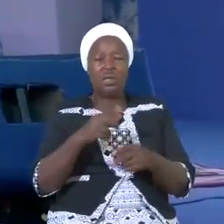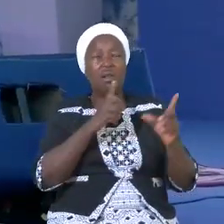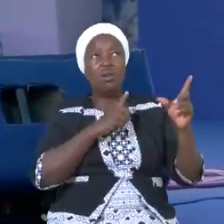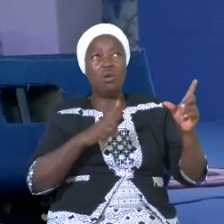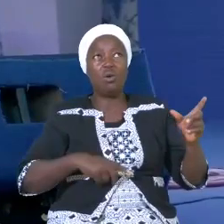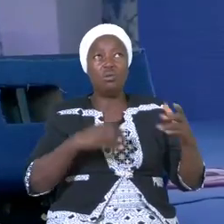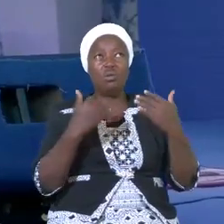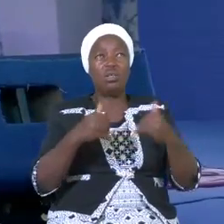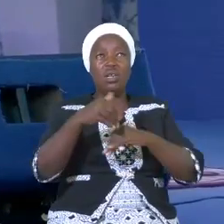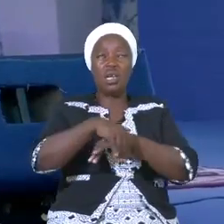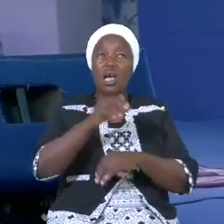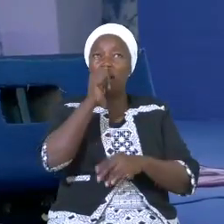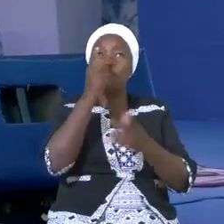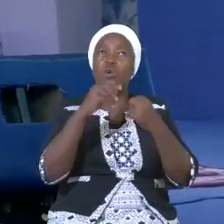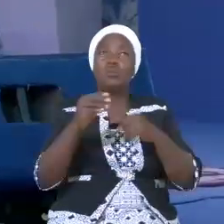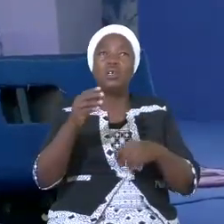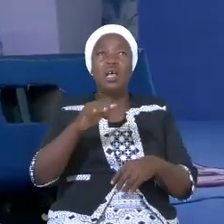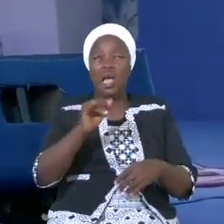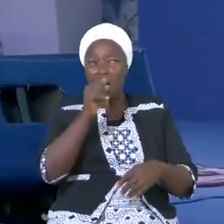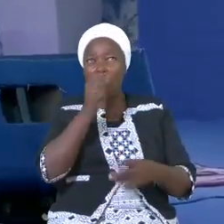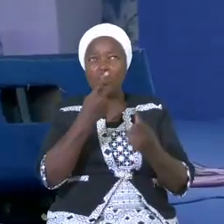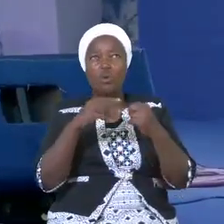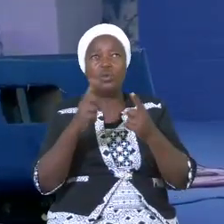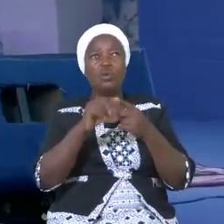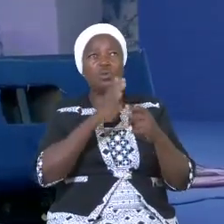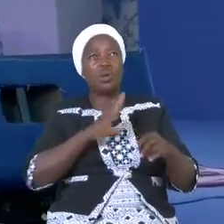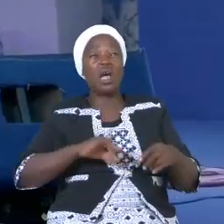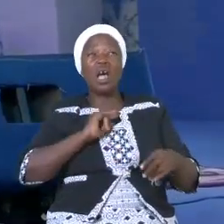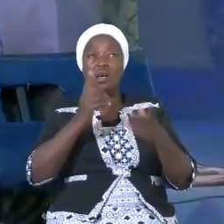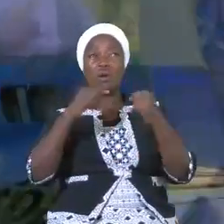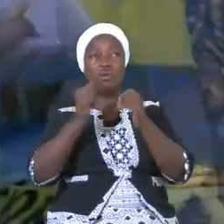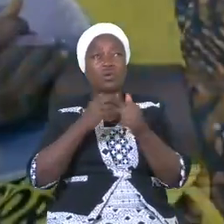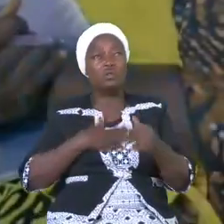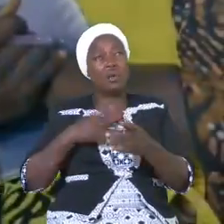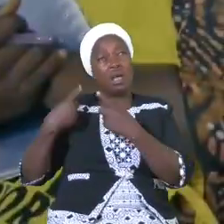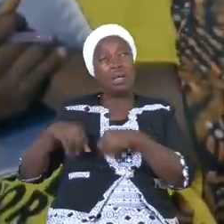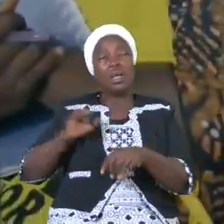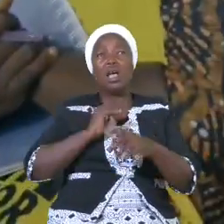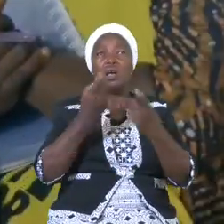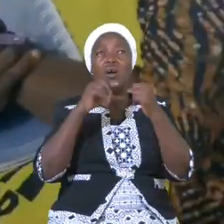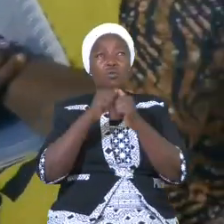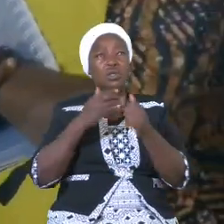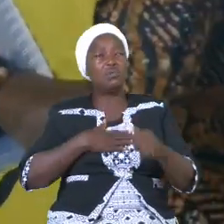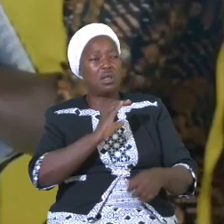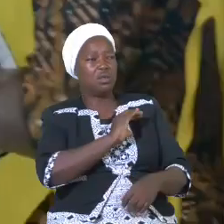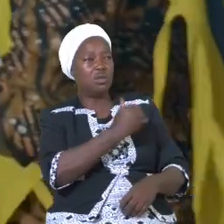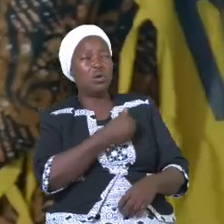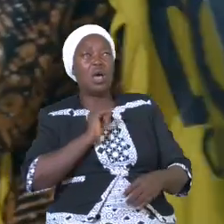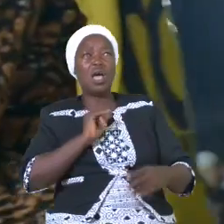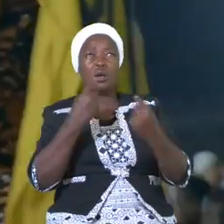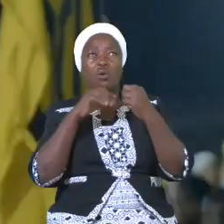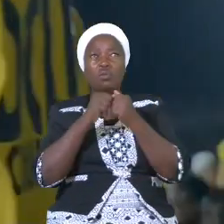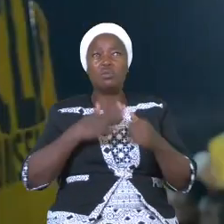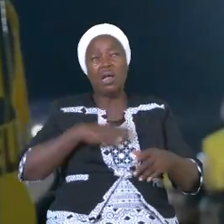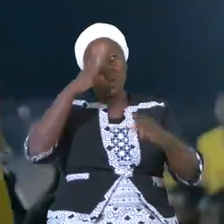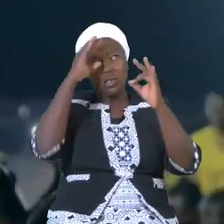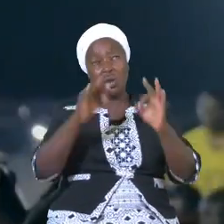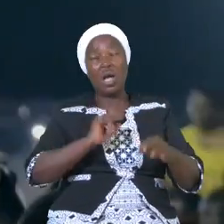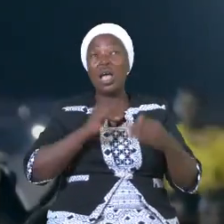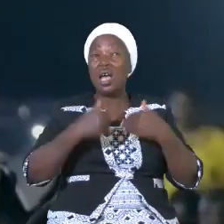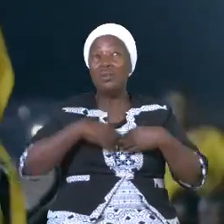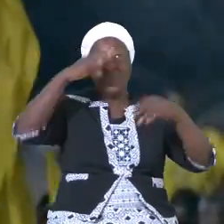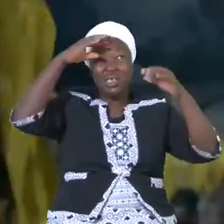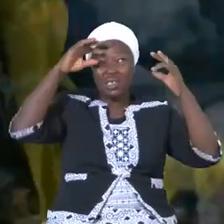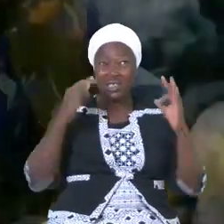i'm coming to christ i come with my heart i come with my soul i come with my decision i've made up my mind